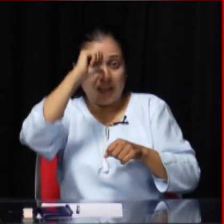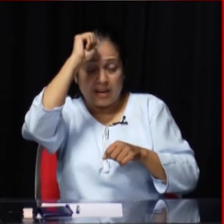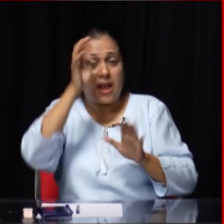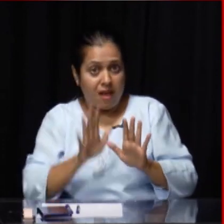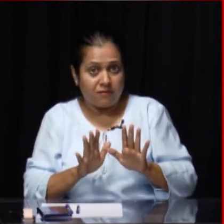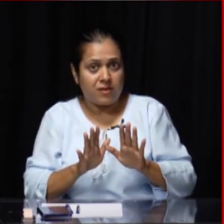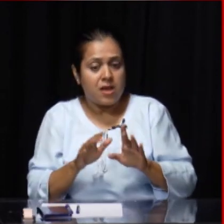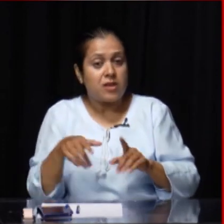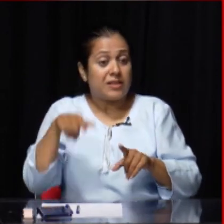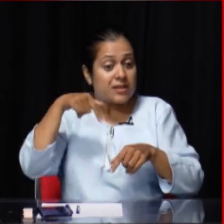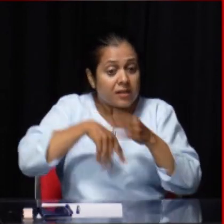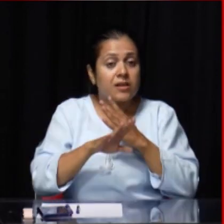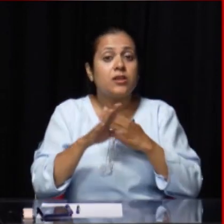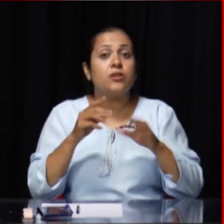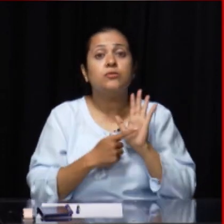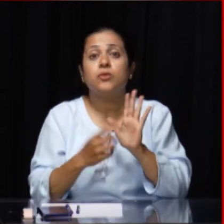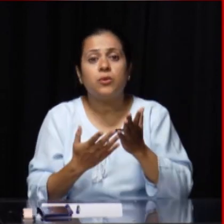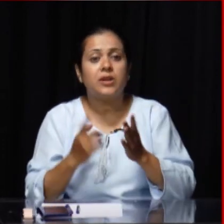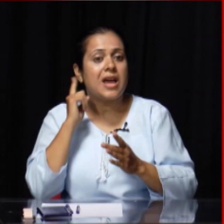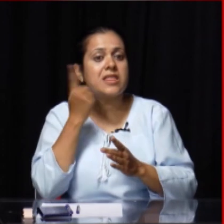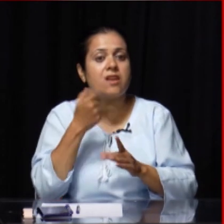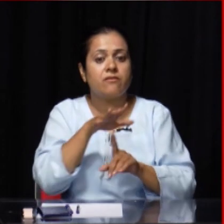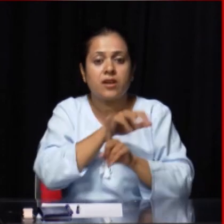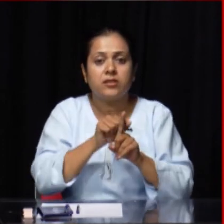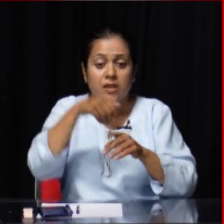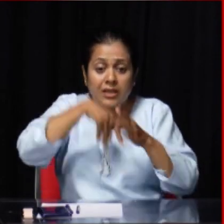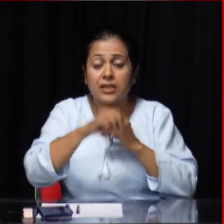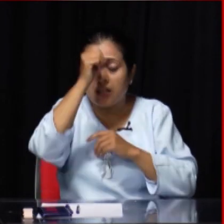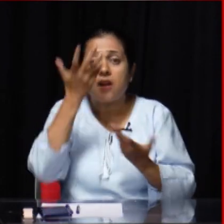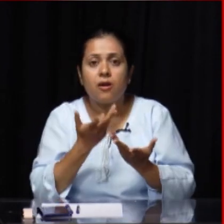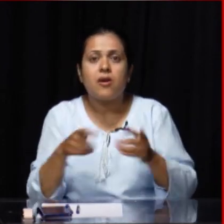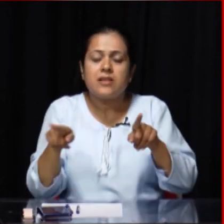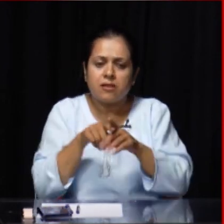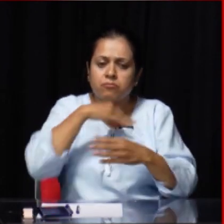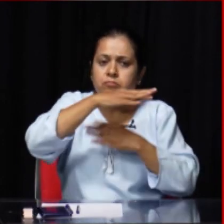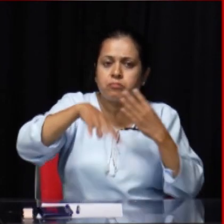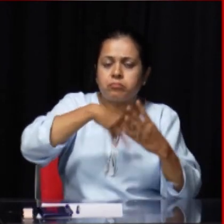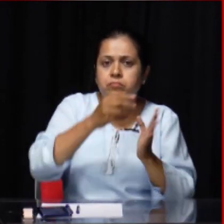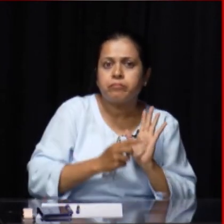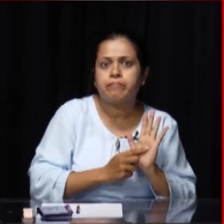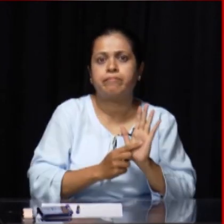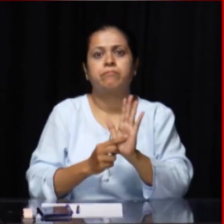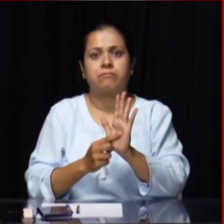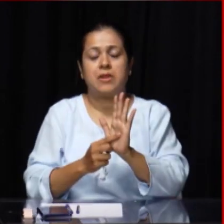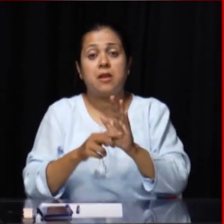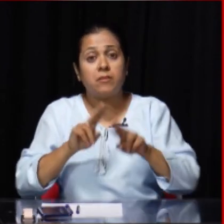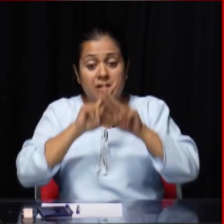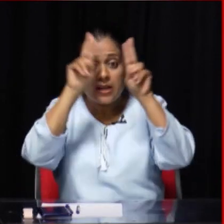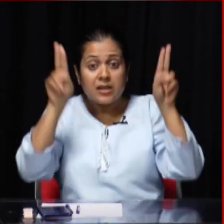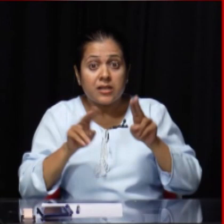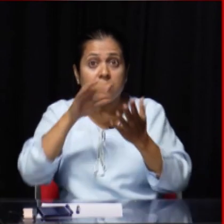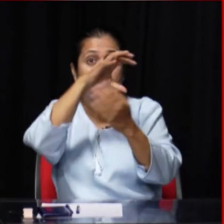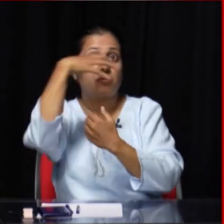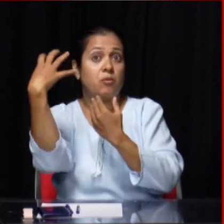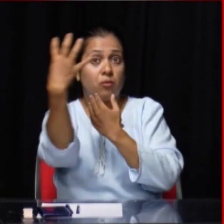our things, our culture, our languages are integrated in that. Whereas internationally we have